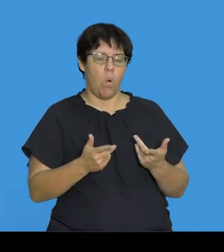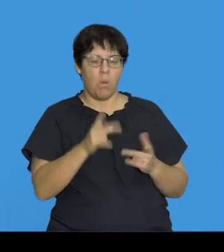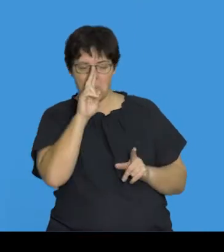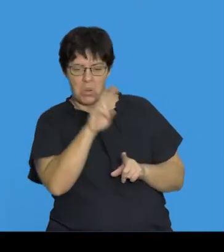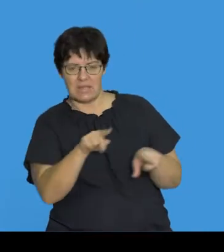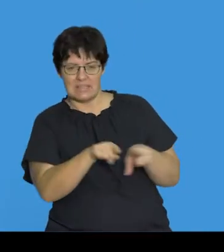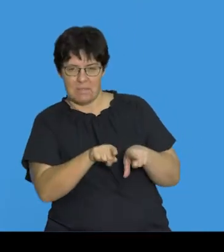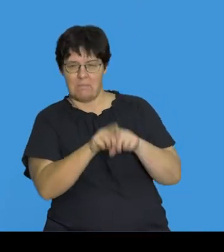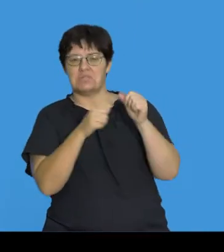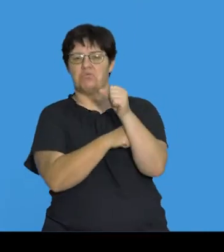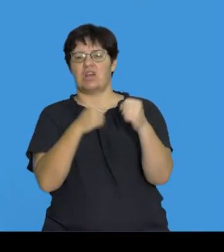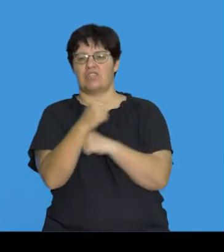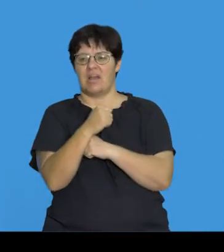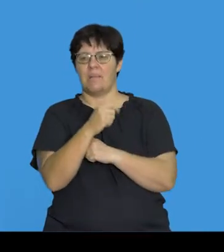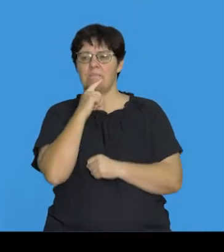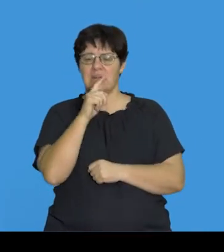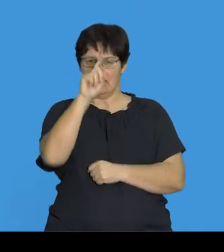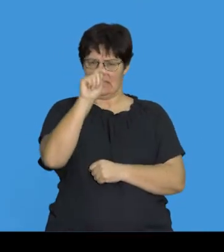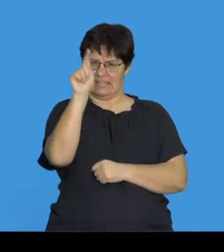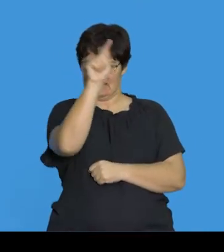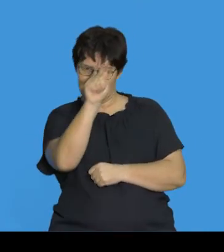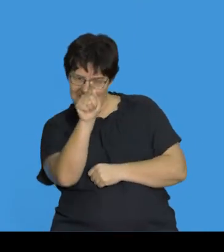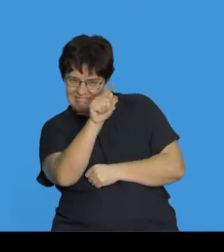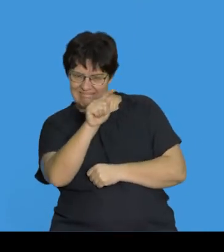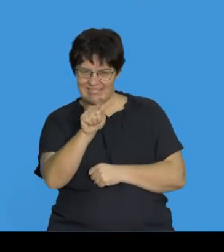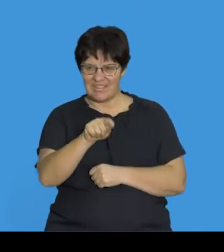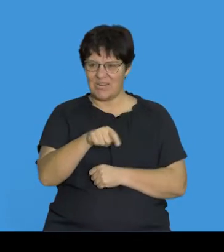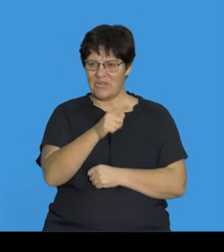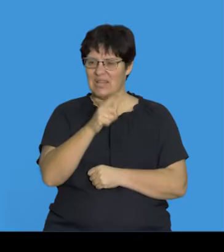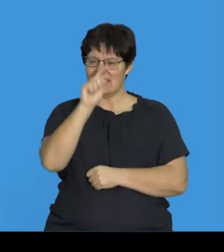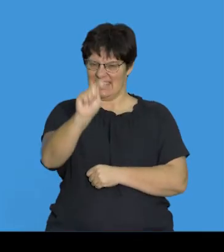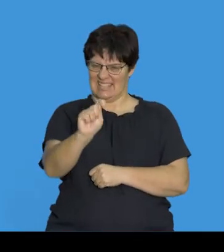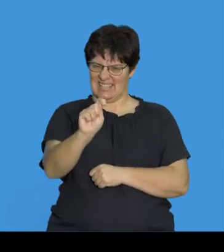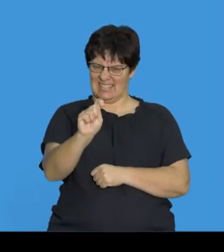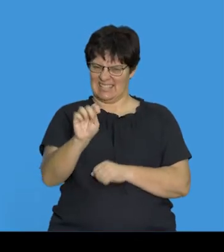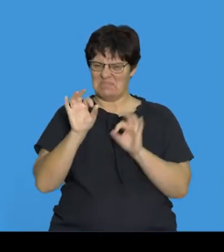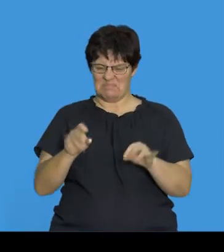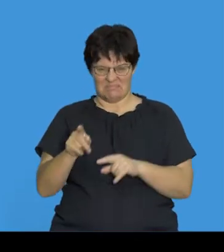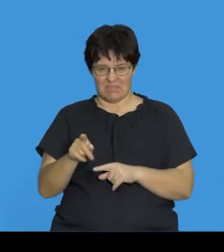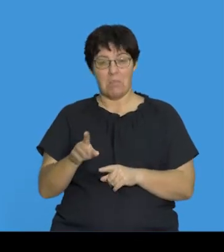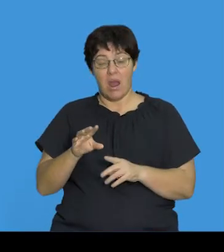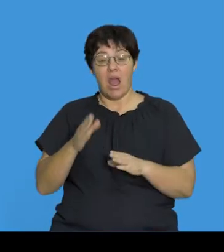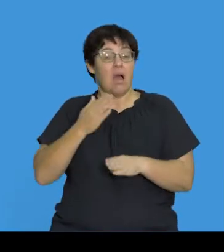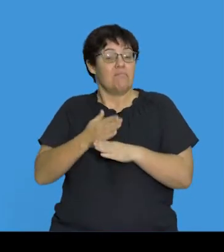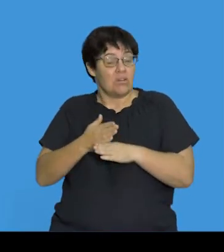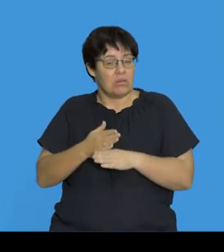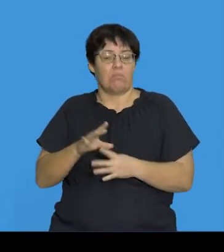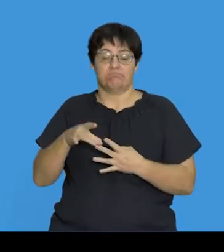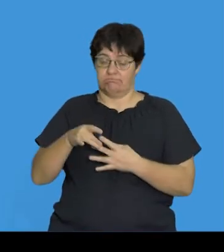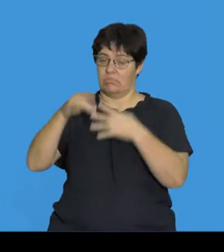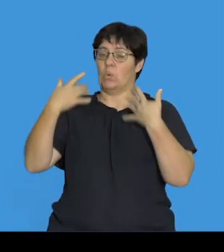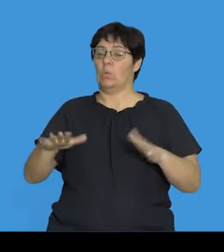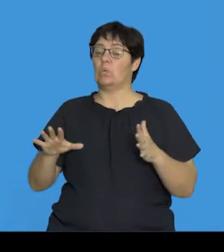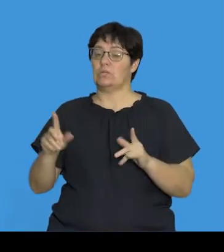some resemblance to its structure, which is a T-shaped structure, which has a unique function, and we'll look